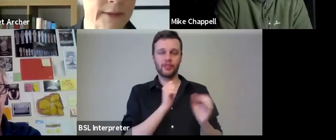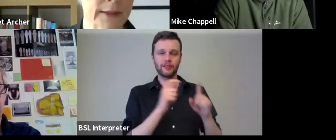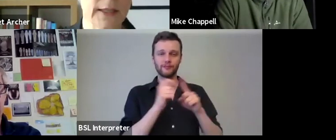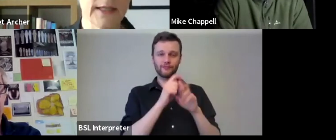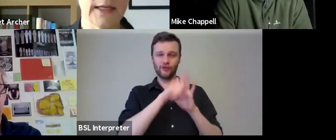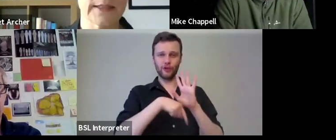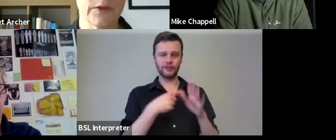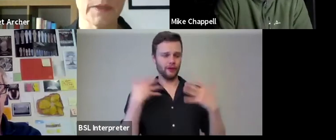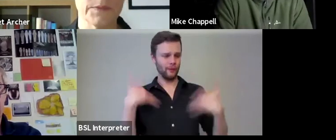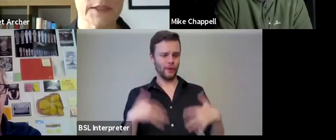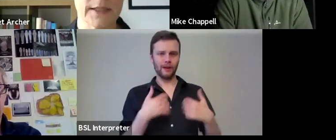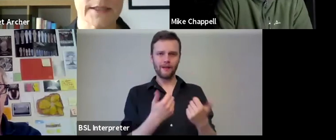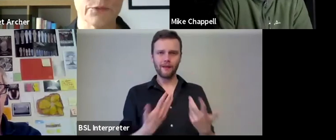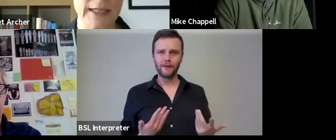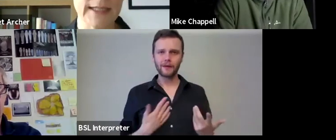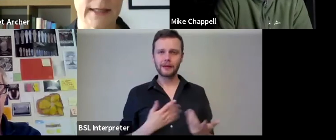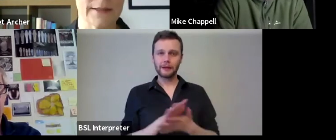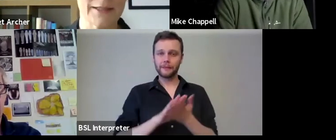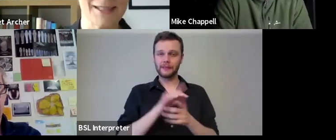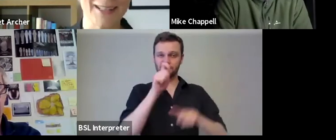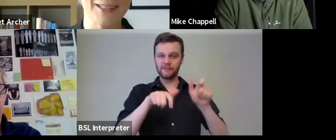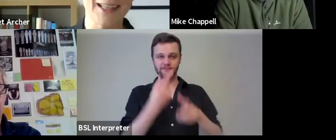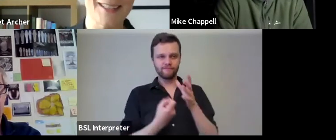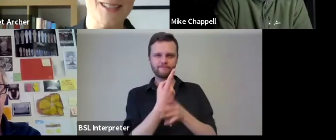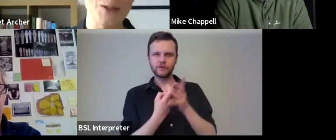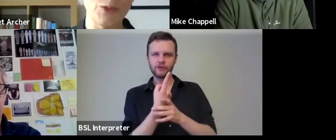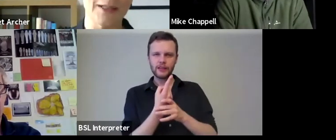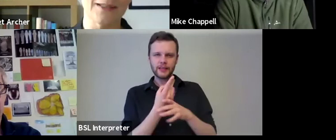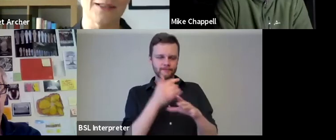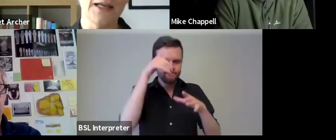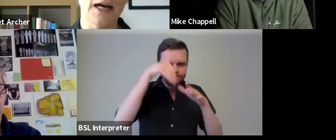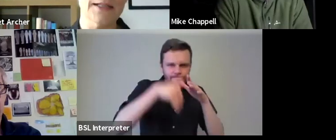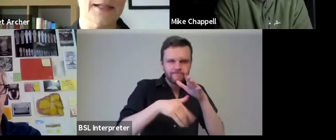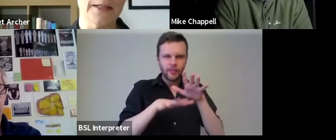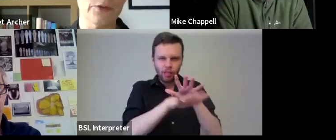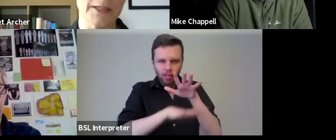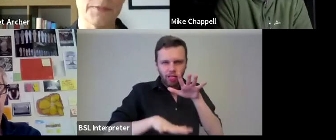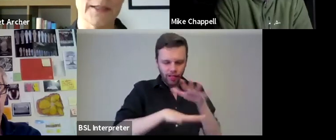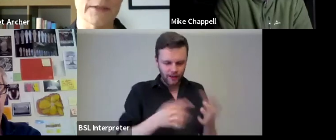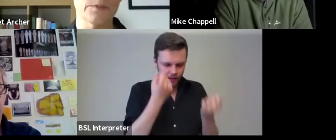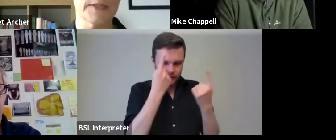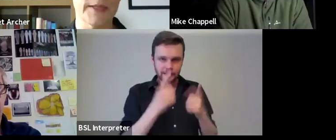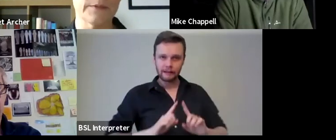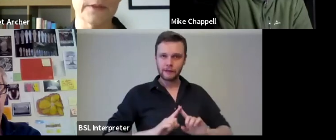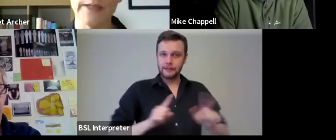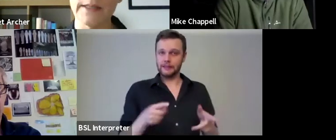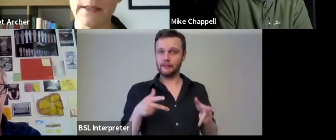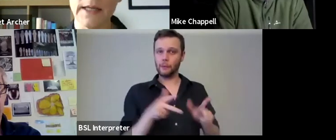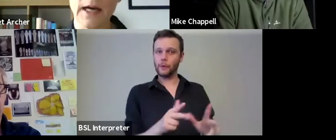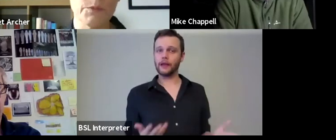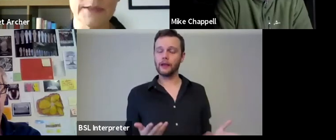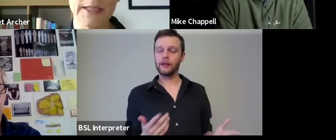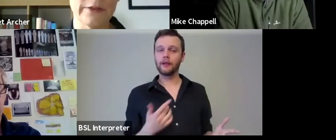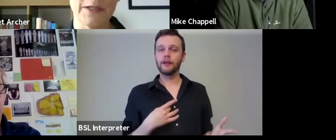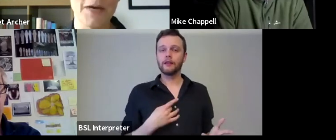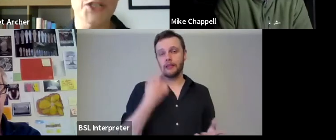incredible in giving people the chance to really get under the skin and get inside work and understand it from a completely different perspective in a way that